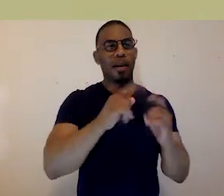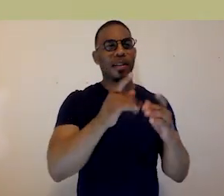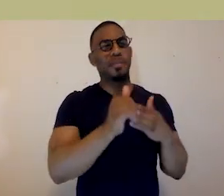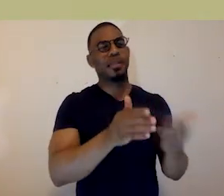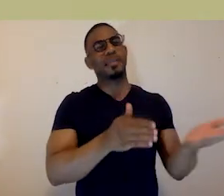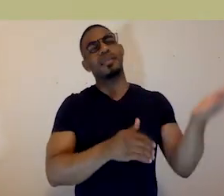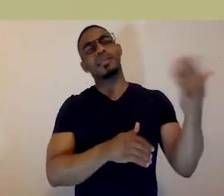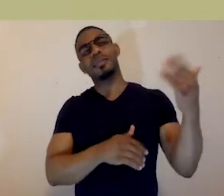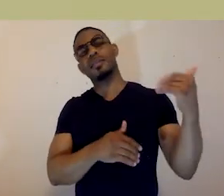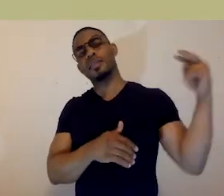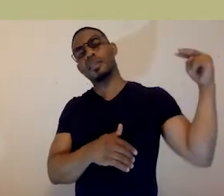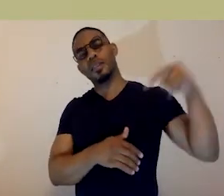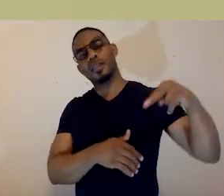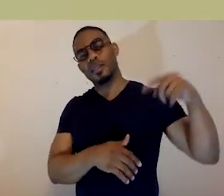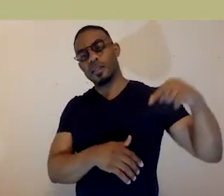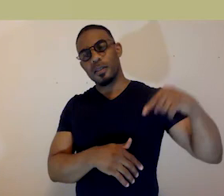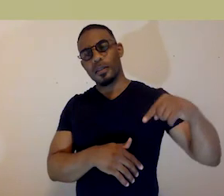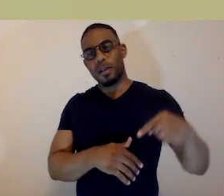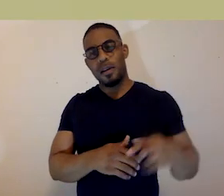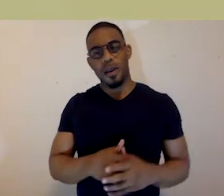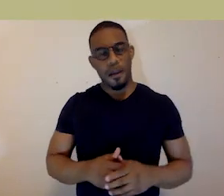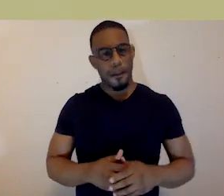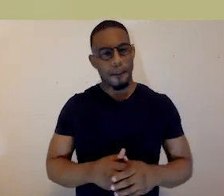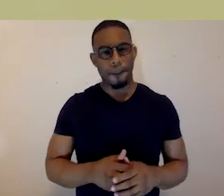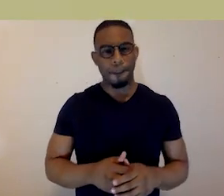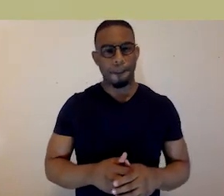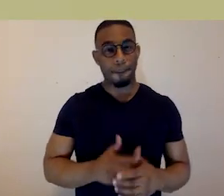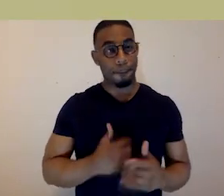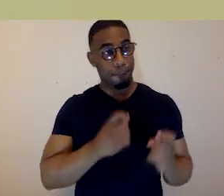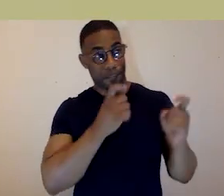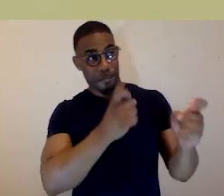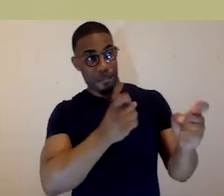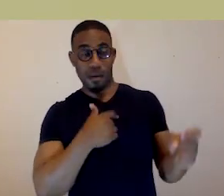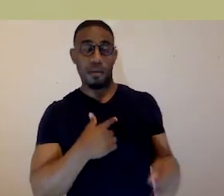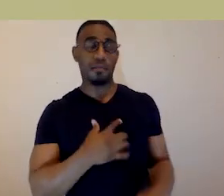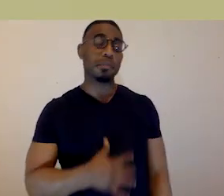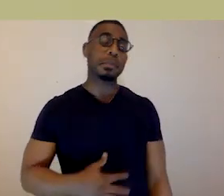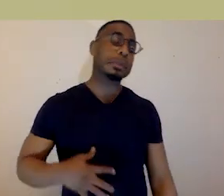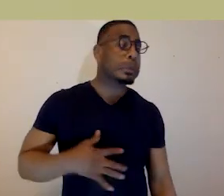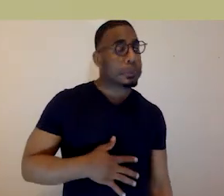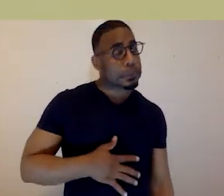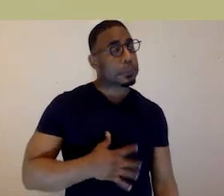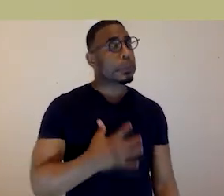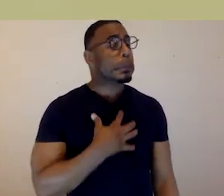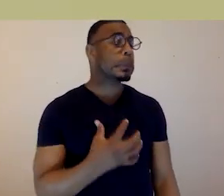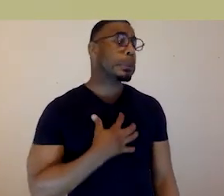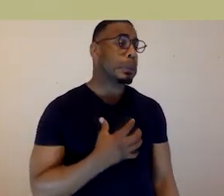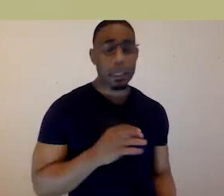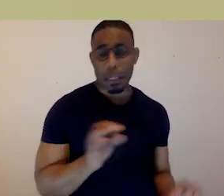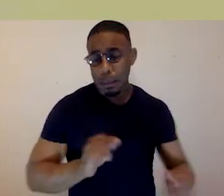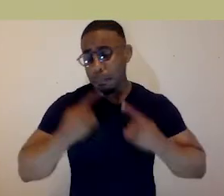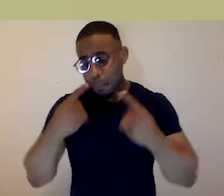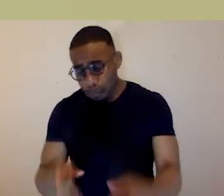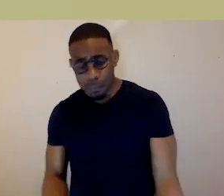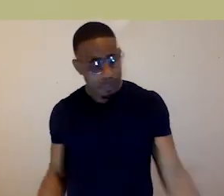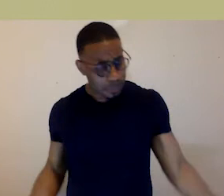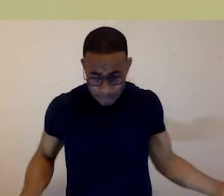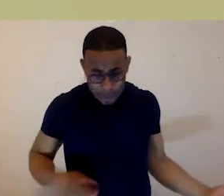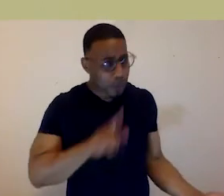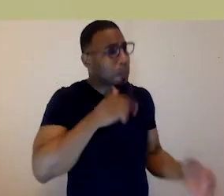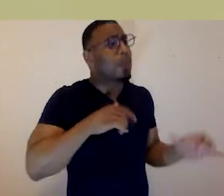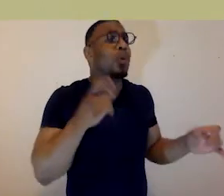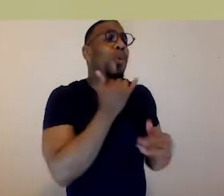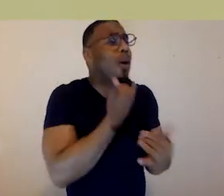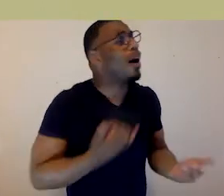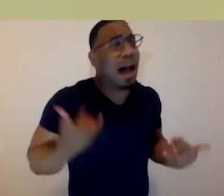over and I gave him my whiny rant about how nothing is working. I'm sure I'm doing